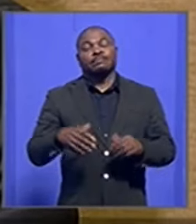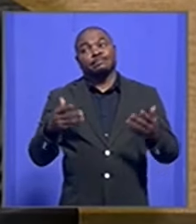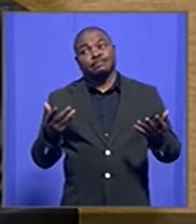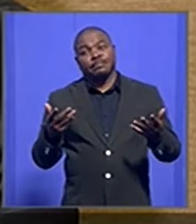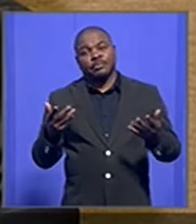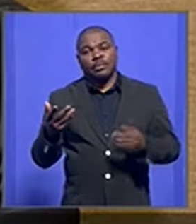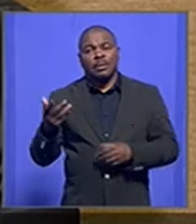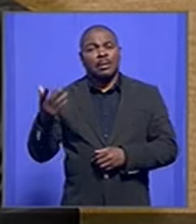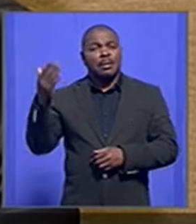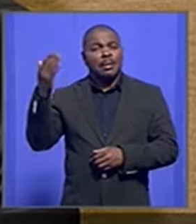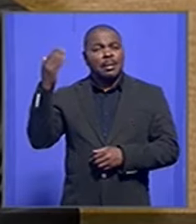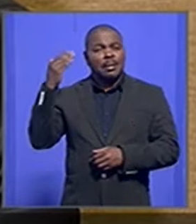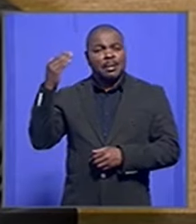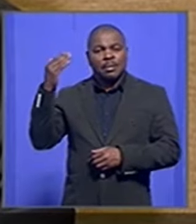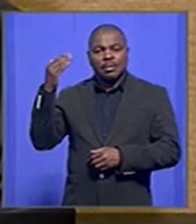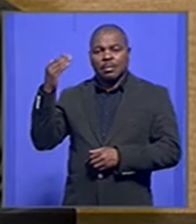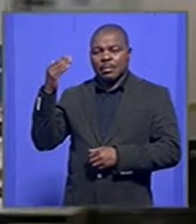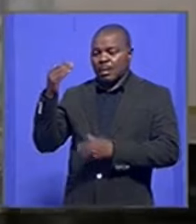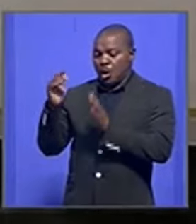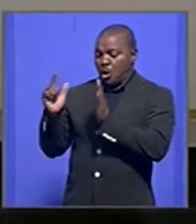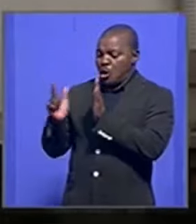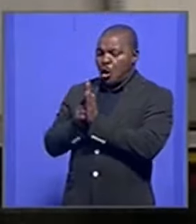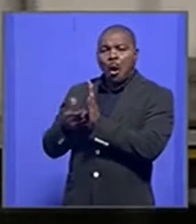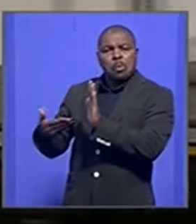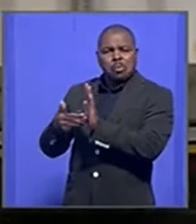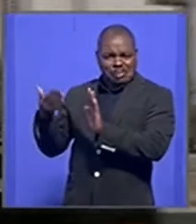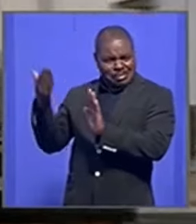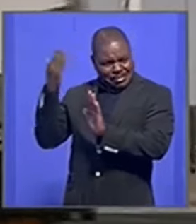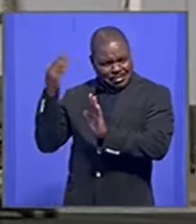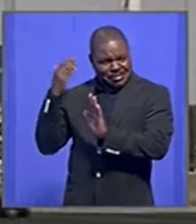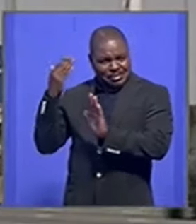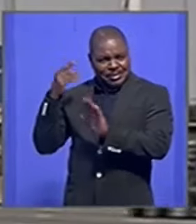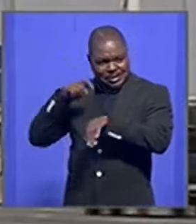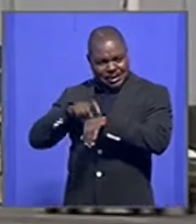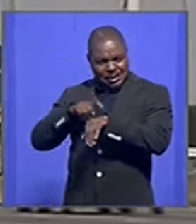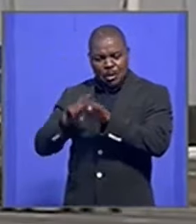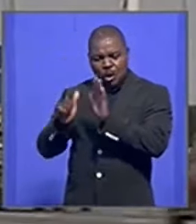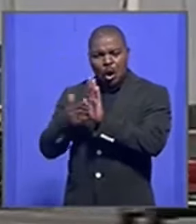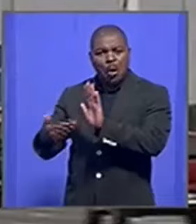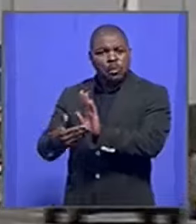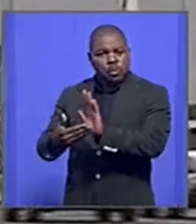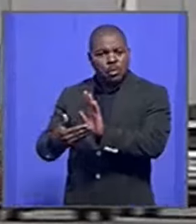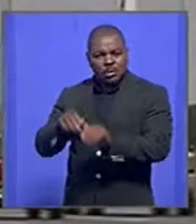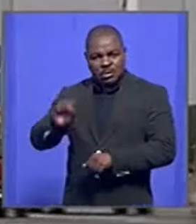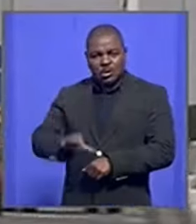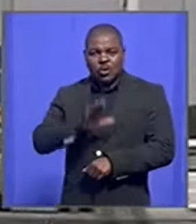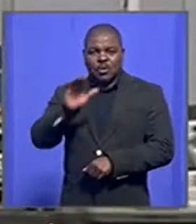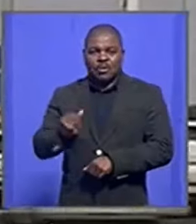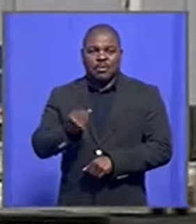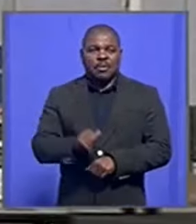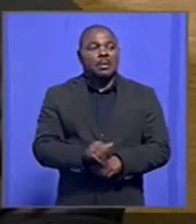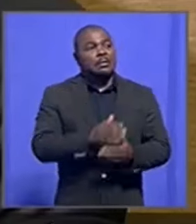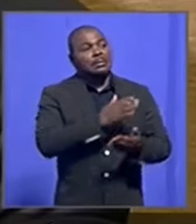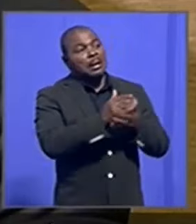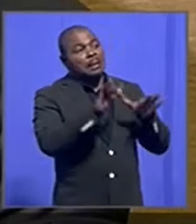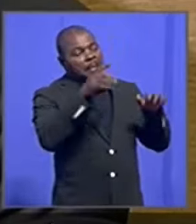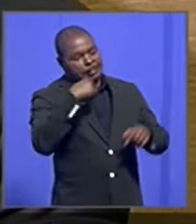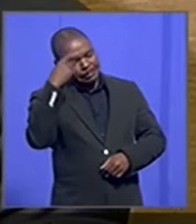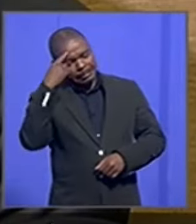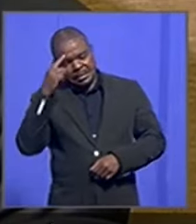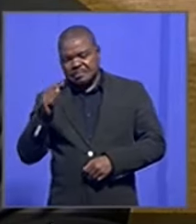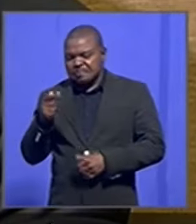because it was not incurred illegally. It was the law of the country. And the fact that people decided not